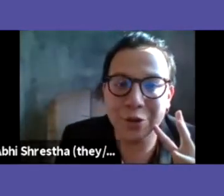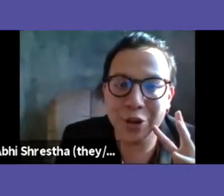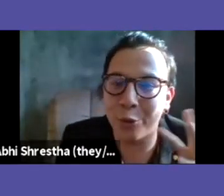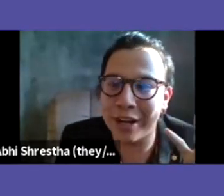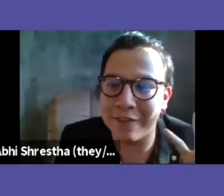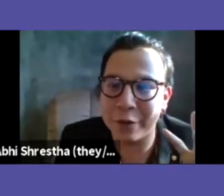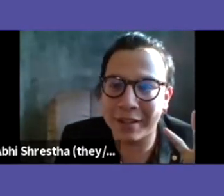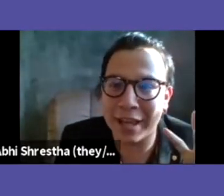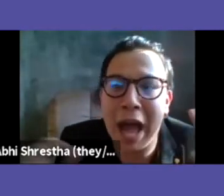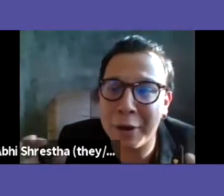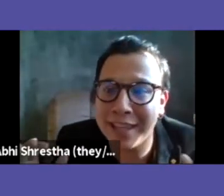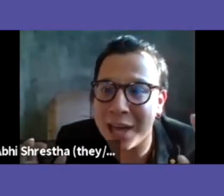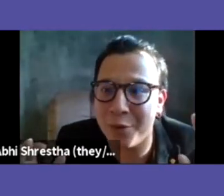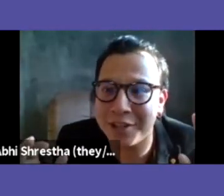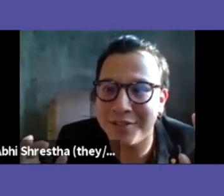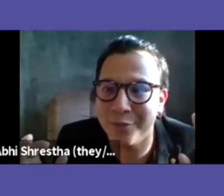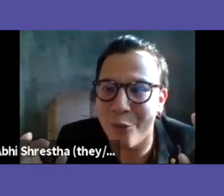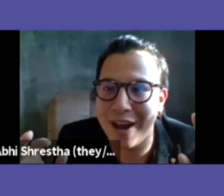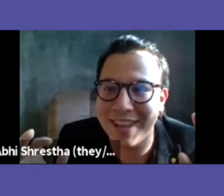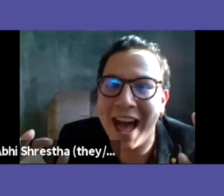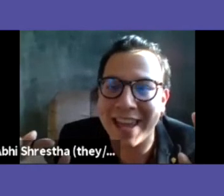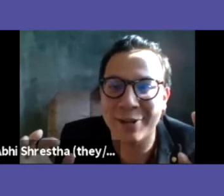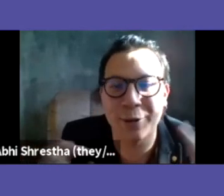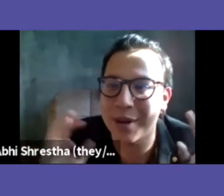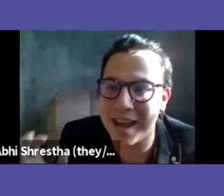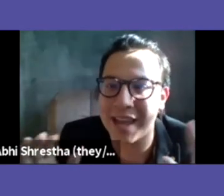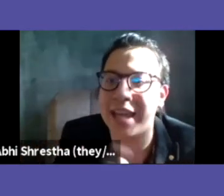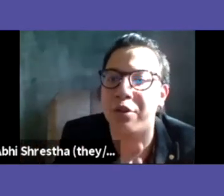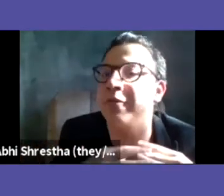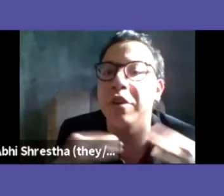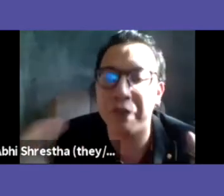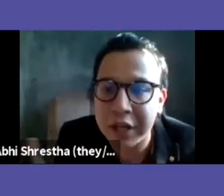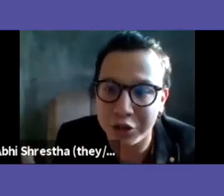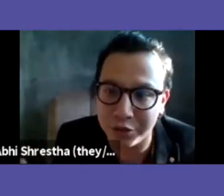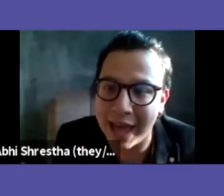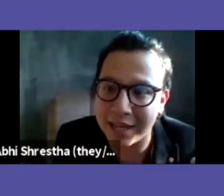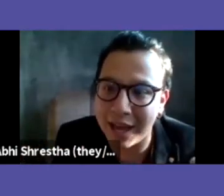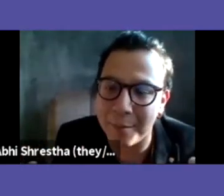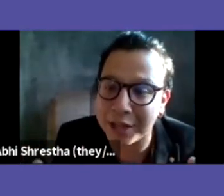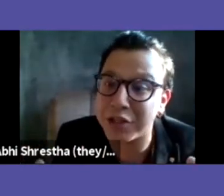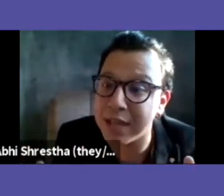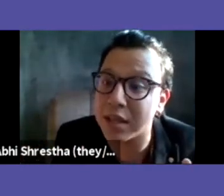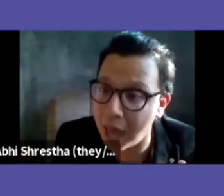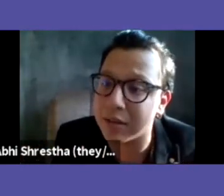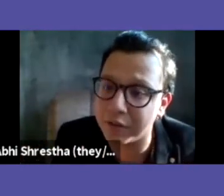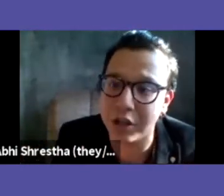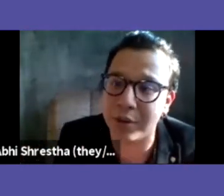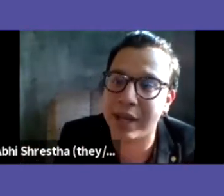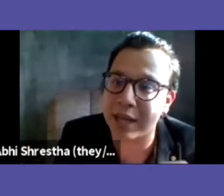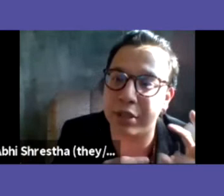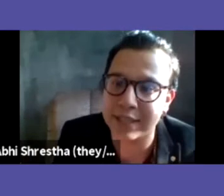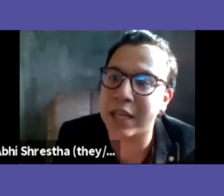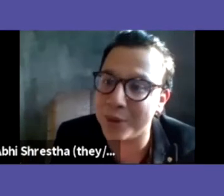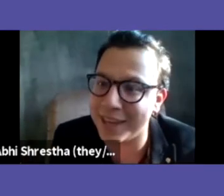So don't worry if you're like, I only had one line or whatnot. Like, feel free to do that exercise again for you